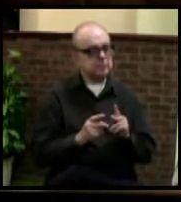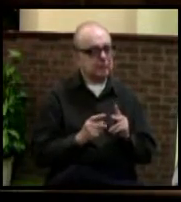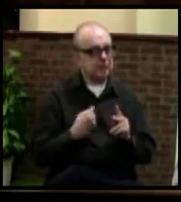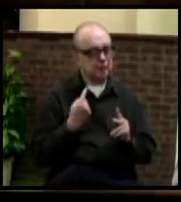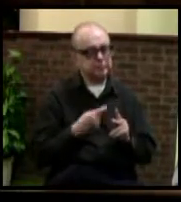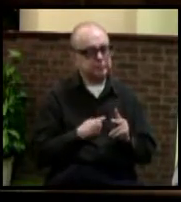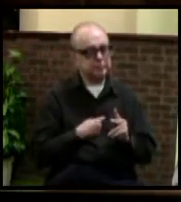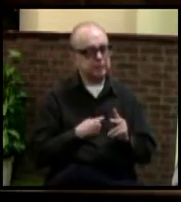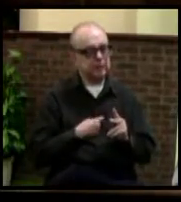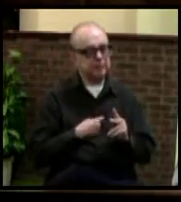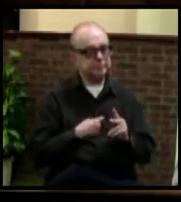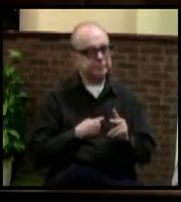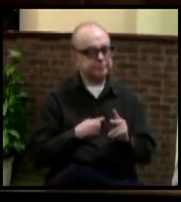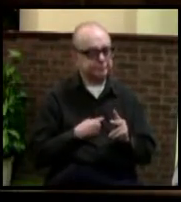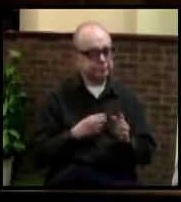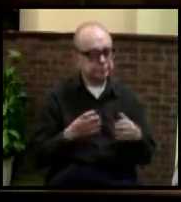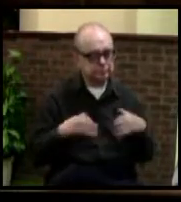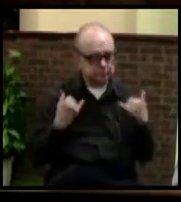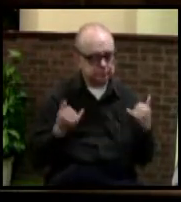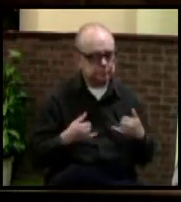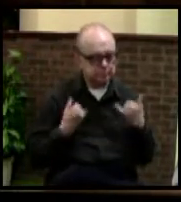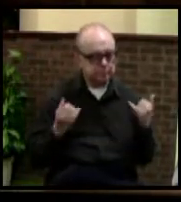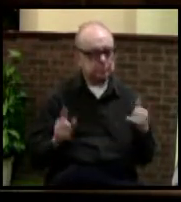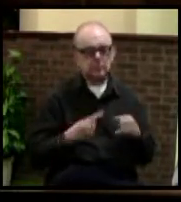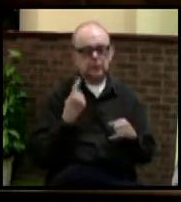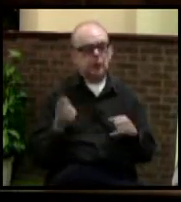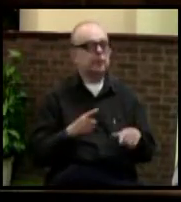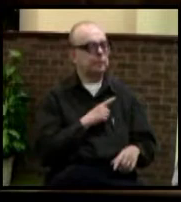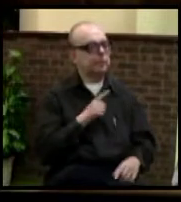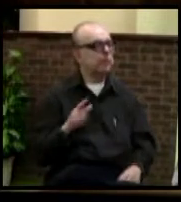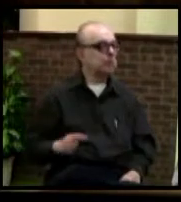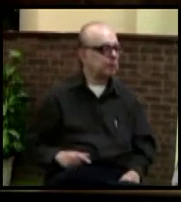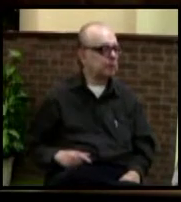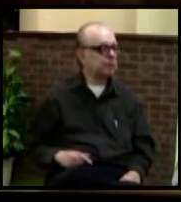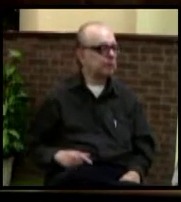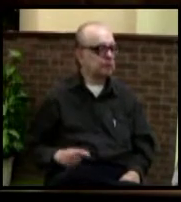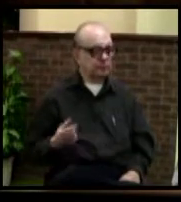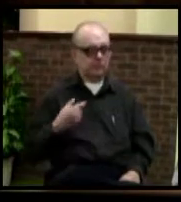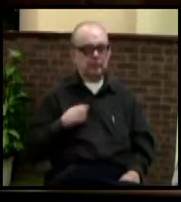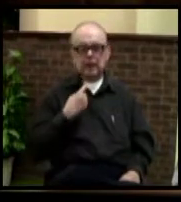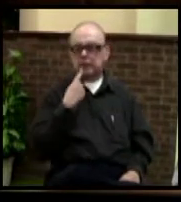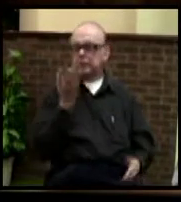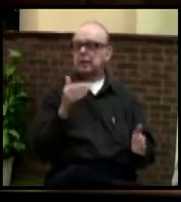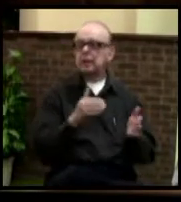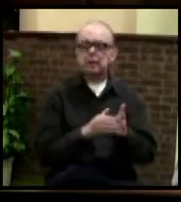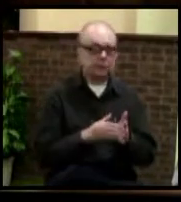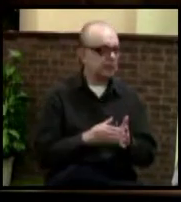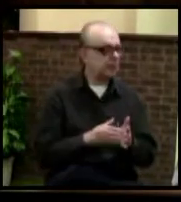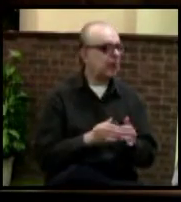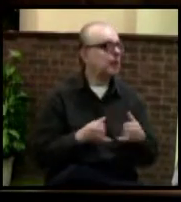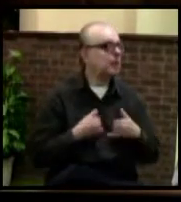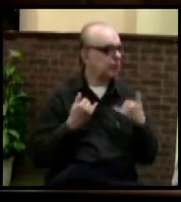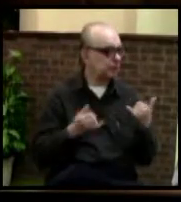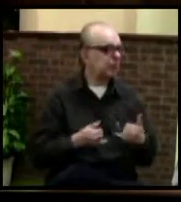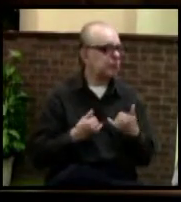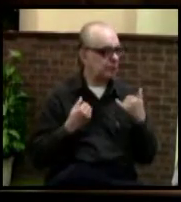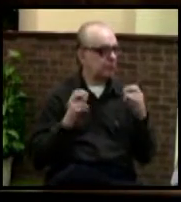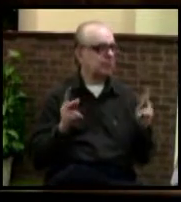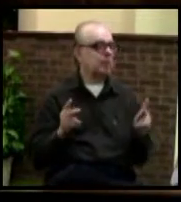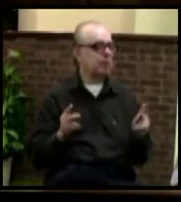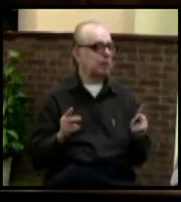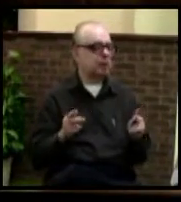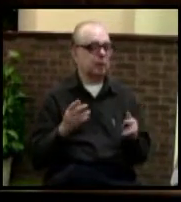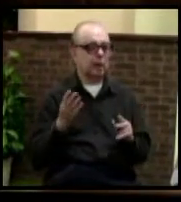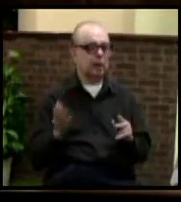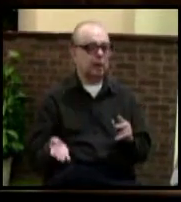starts telling us, okay, he says, rejoice in the Lord always. And I will say again, rejoice, okay?